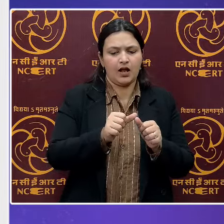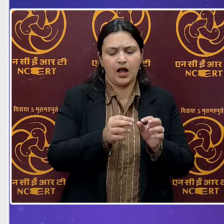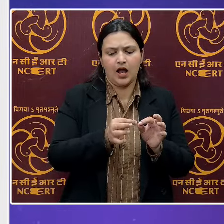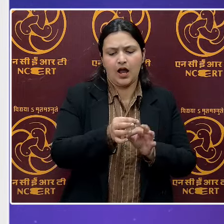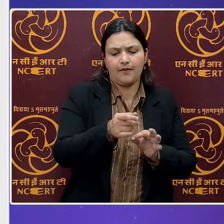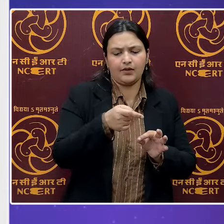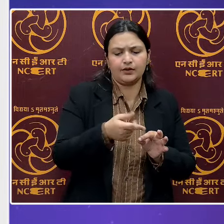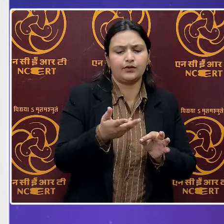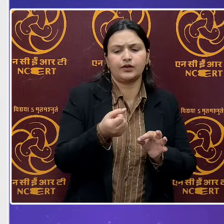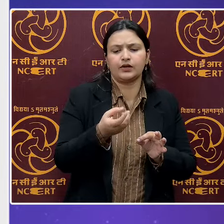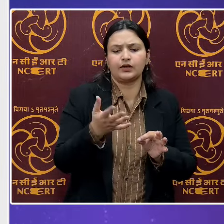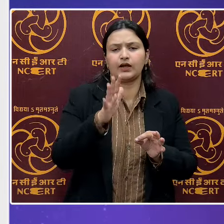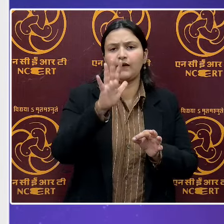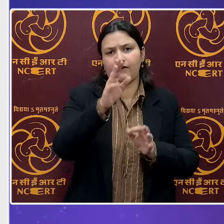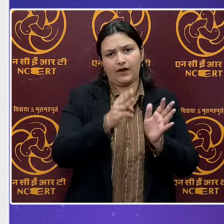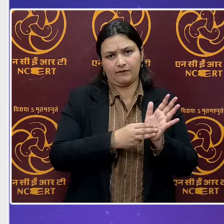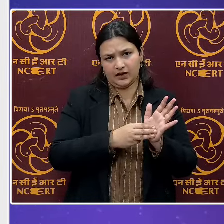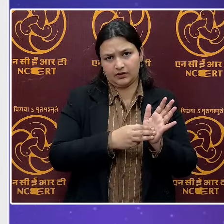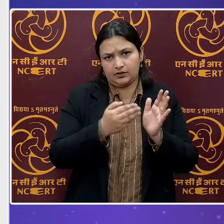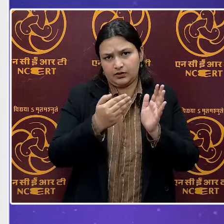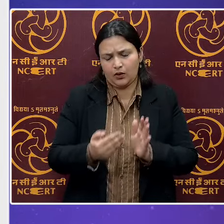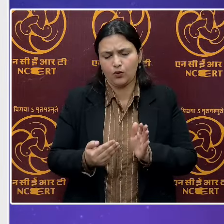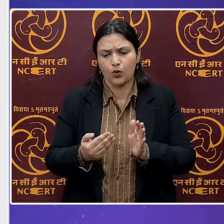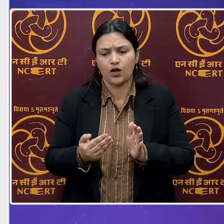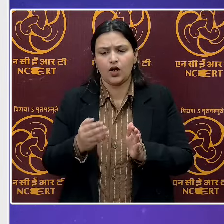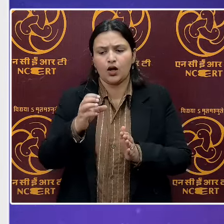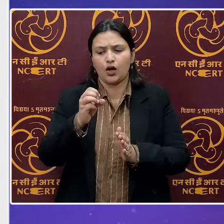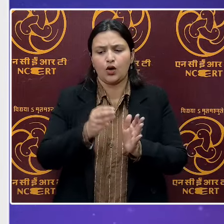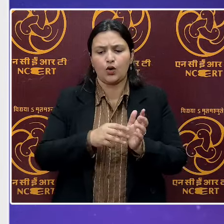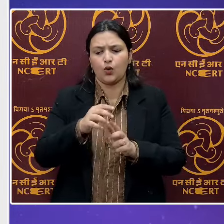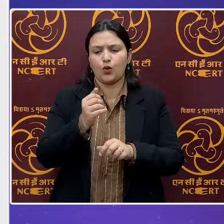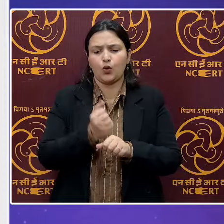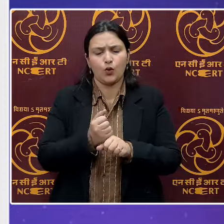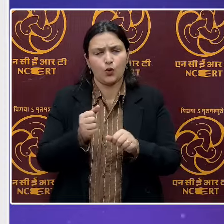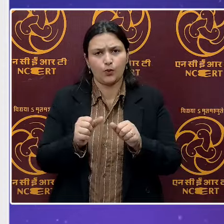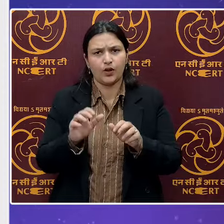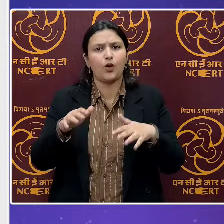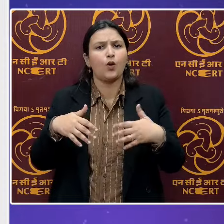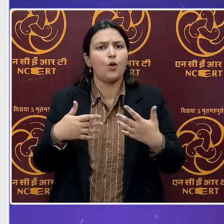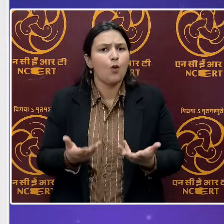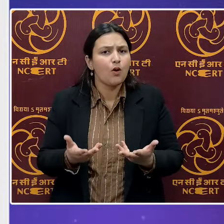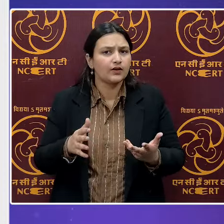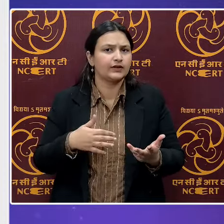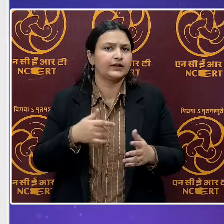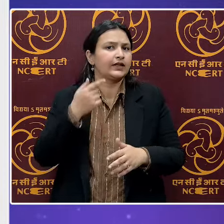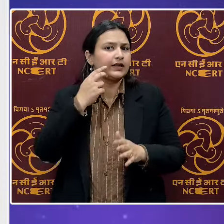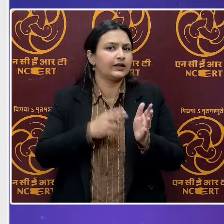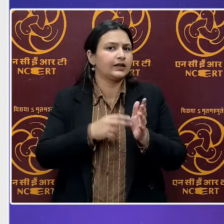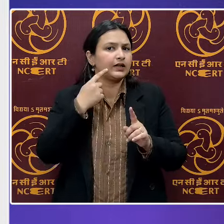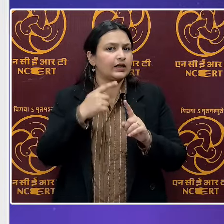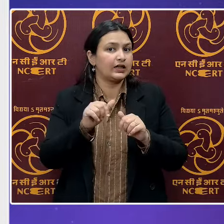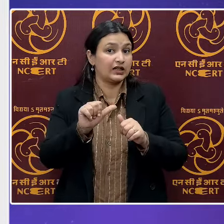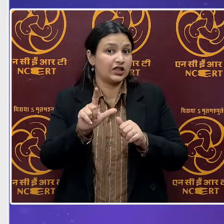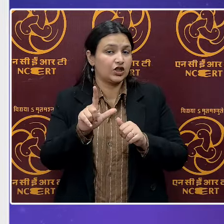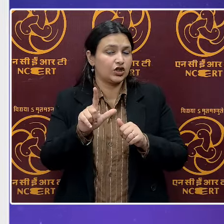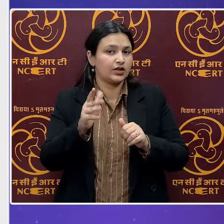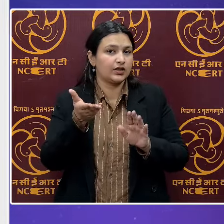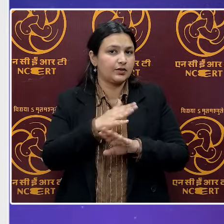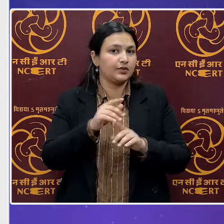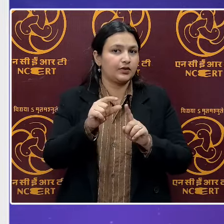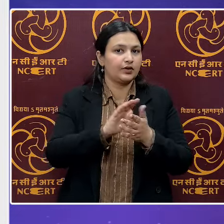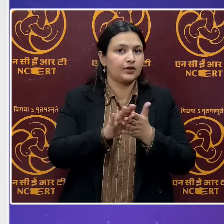how do you find out omega? Omega and initial phase. Let's first find out the initial phase. Initial phase